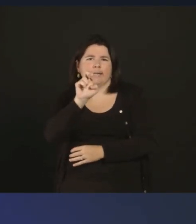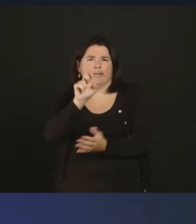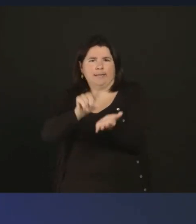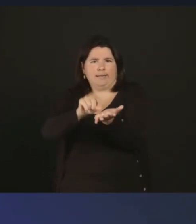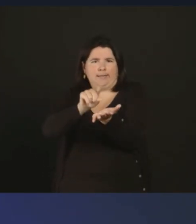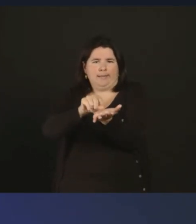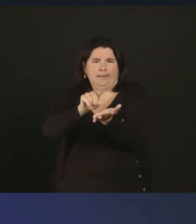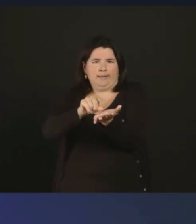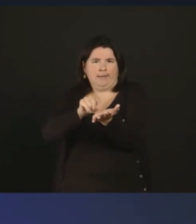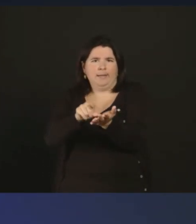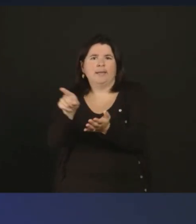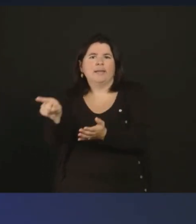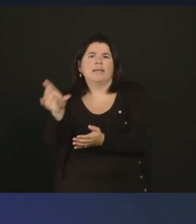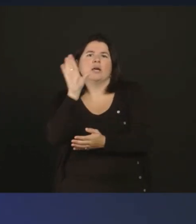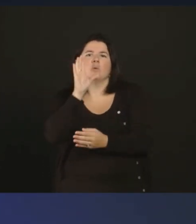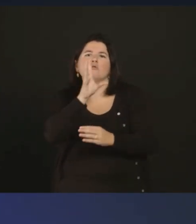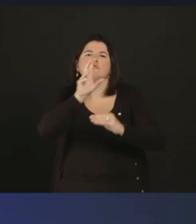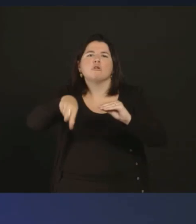Way event.